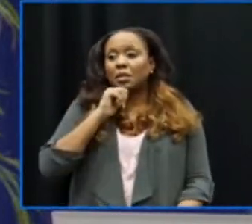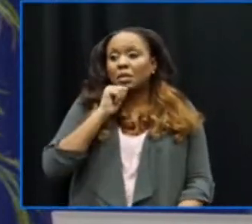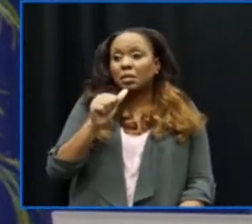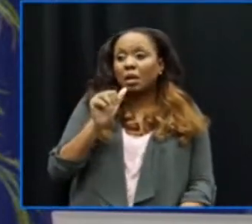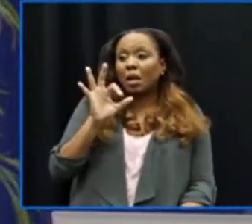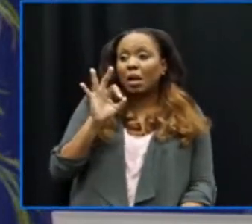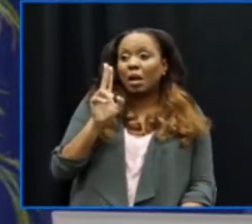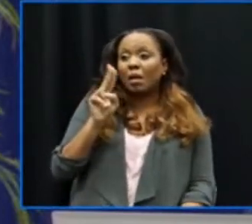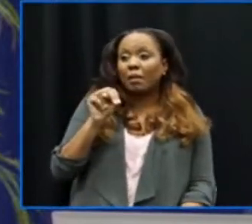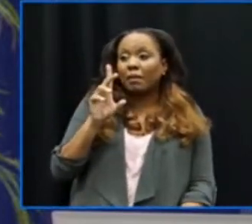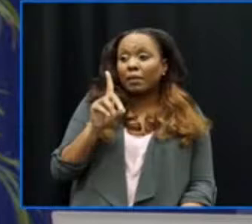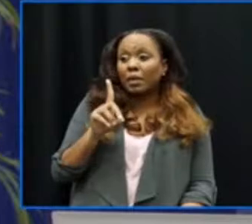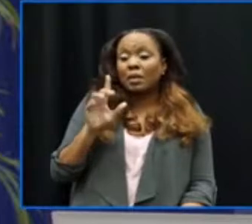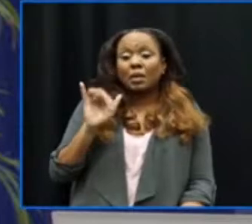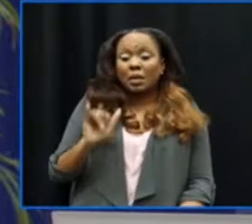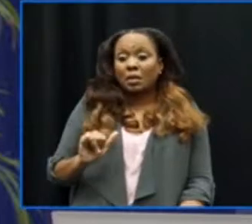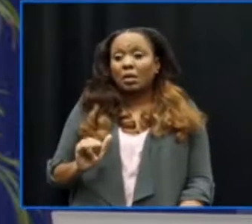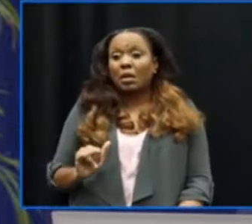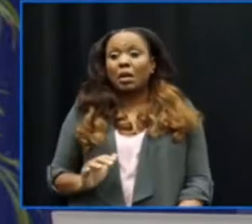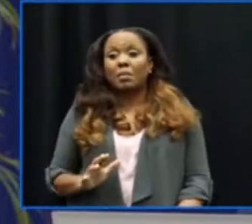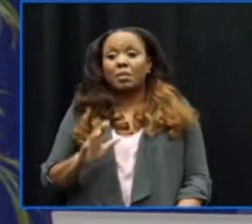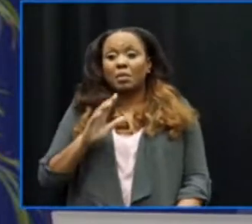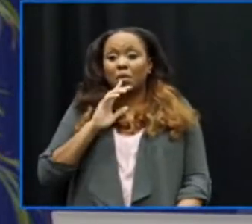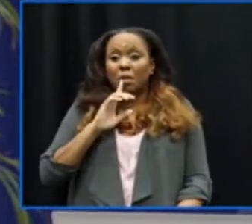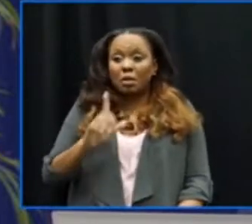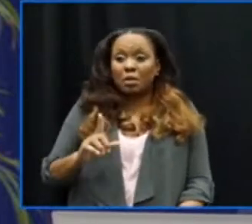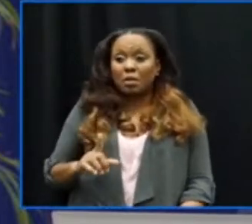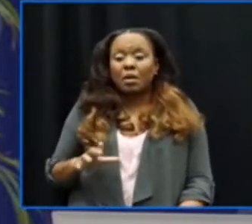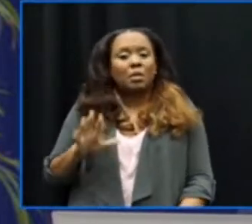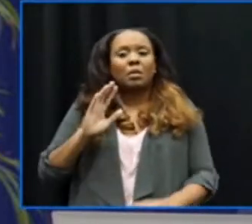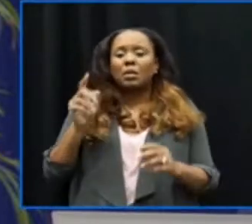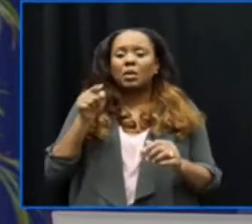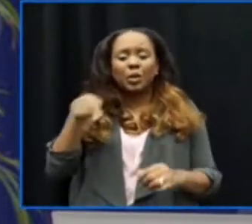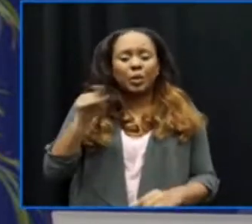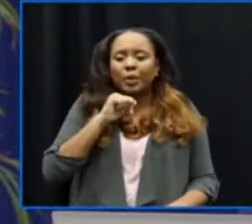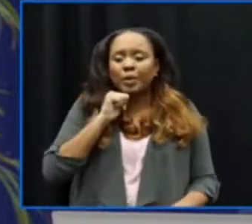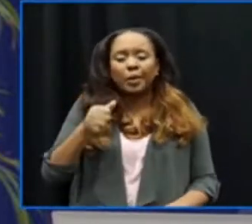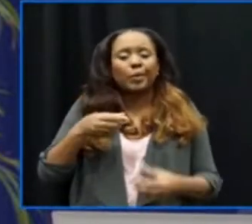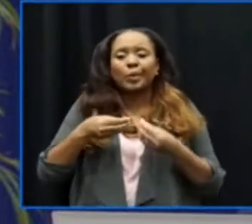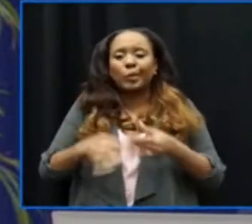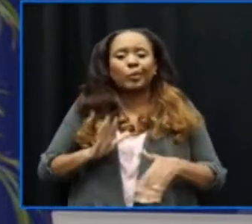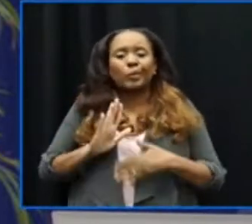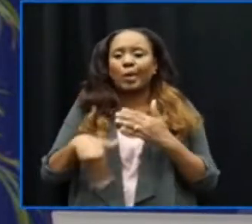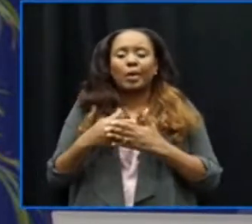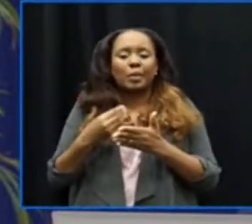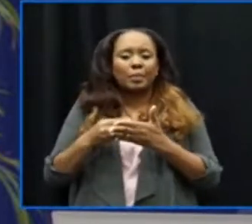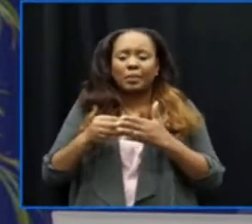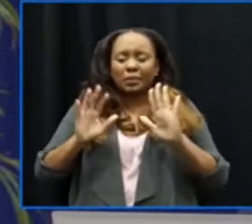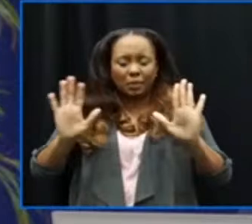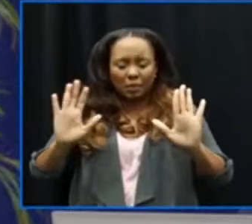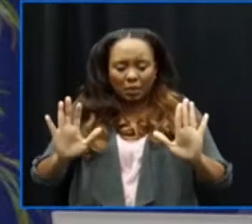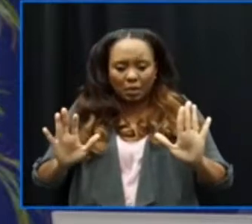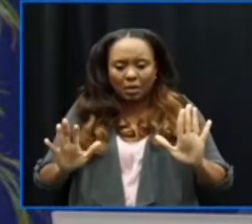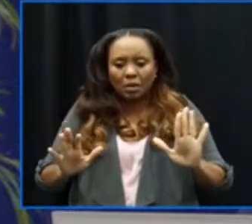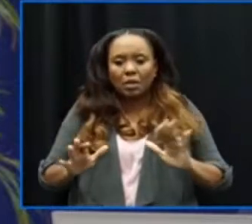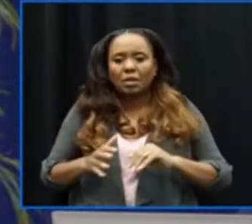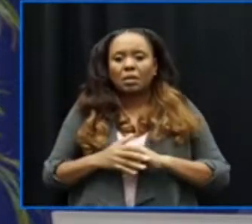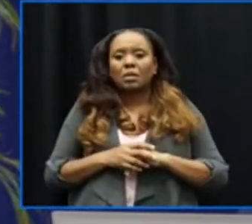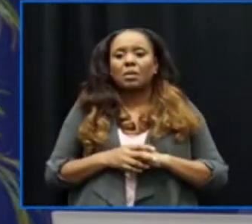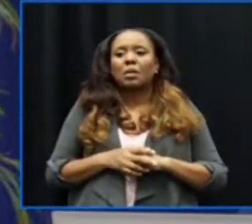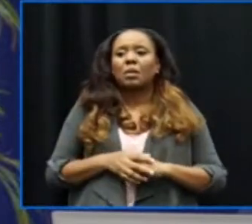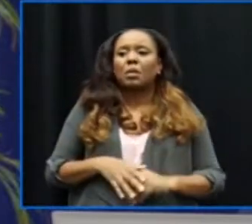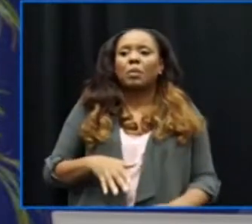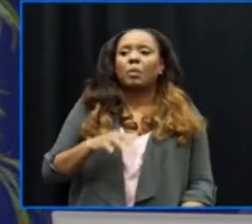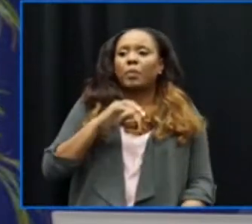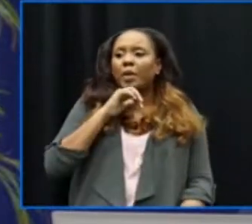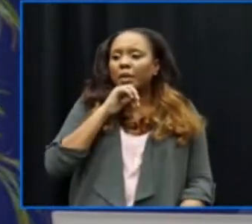fund that's going to fall over. Nobody is going to lose their benefits overnight because of what we're talking about here. We're not kicking the can down